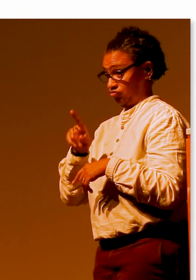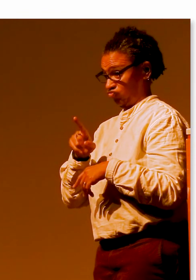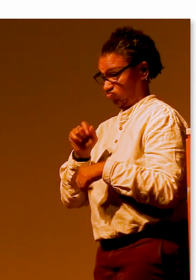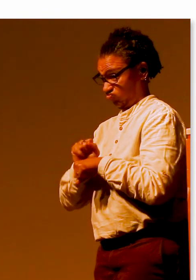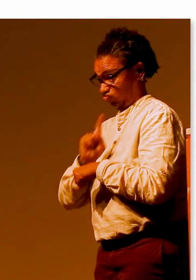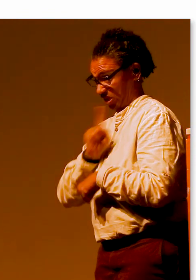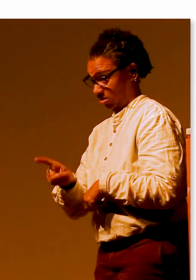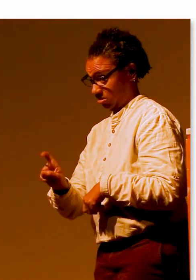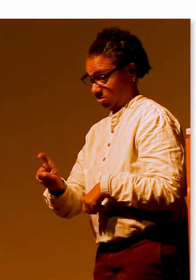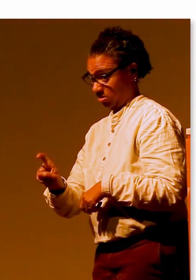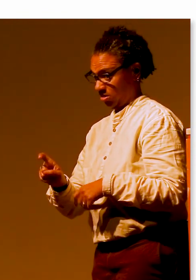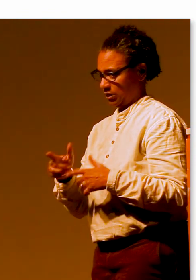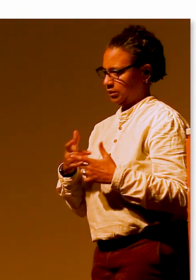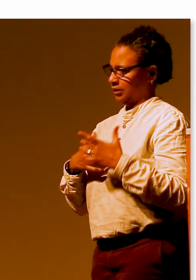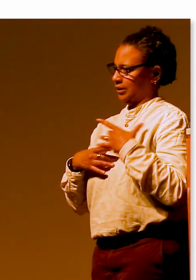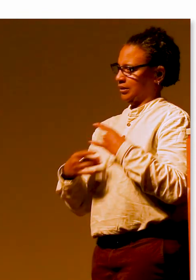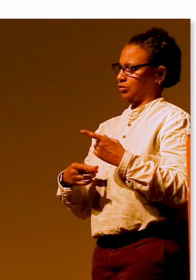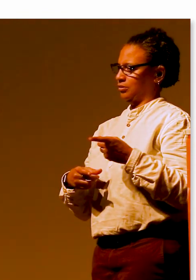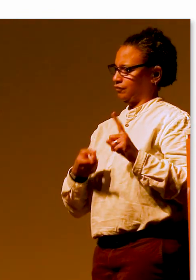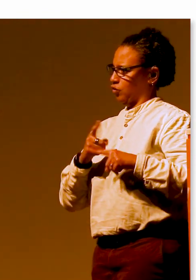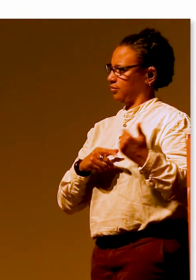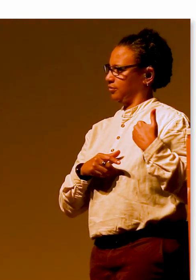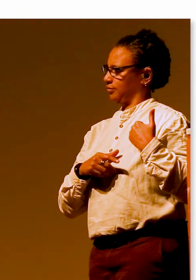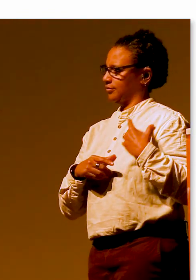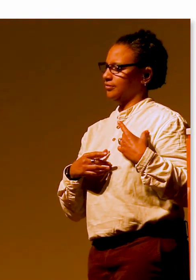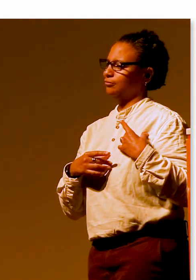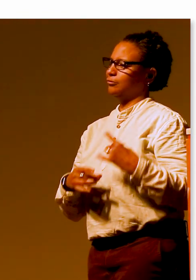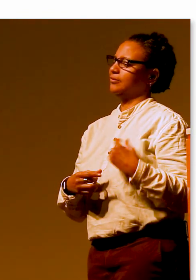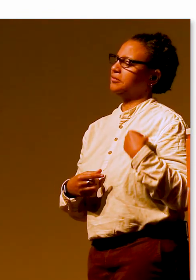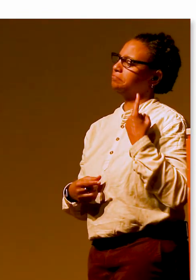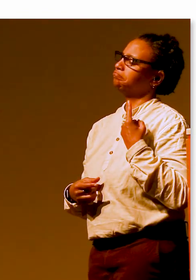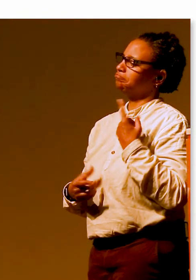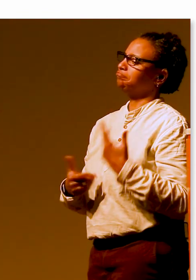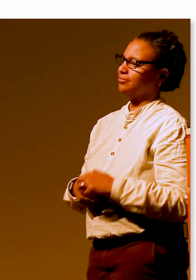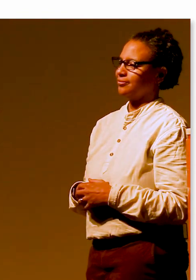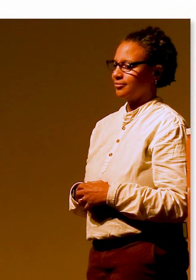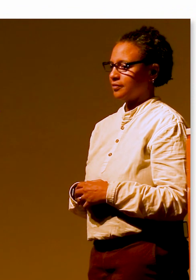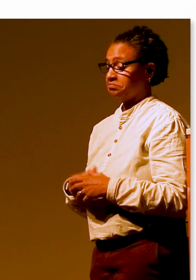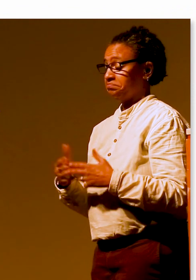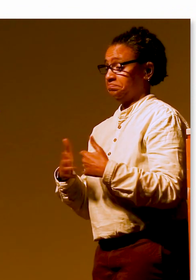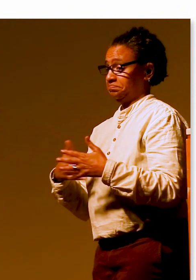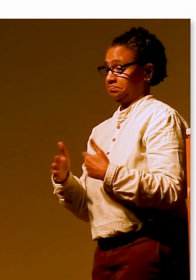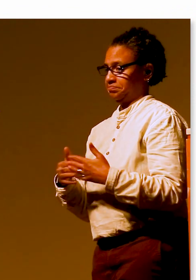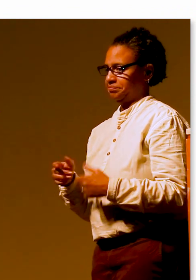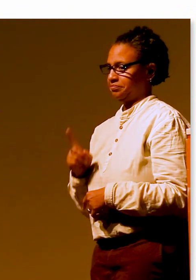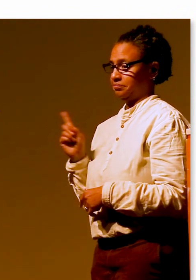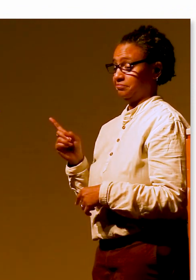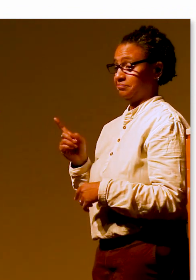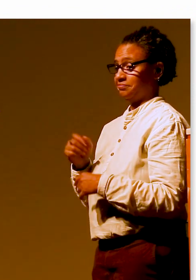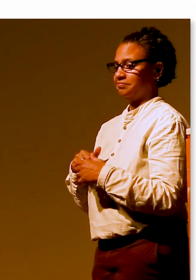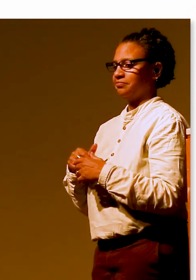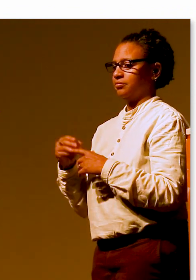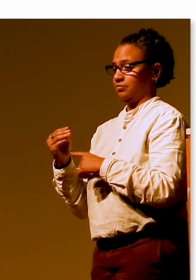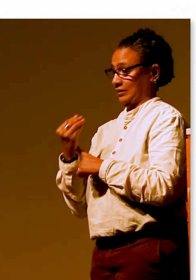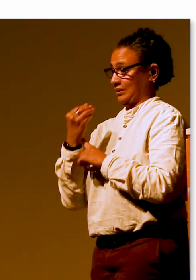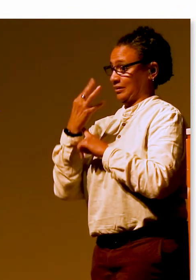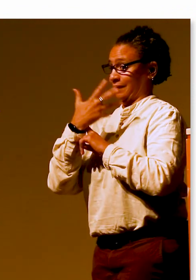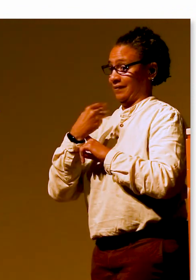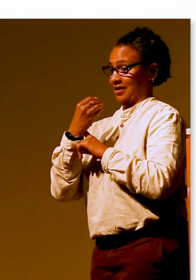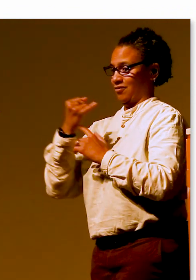Controversial topic, using the art selfie or the museum selfie, and trying to really unpack what it means when we image ourselves